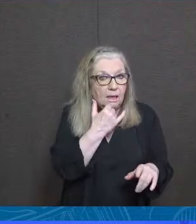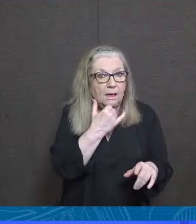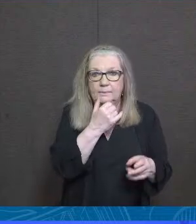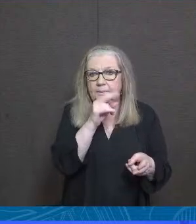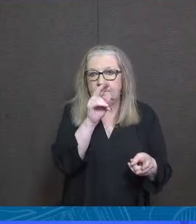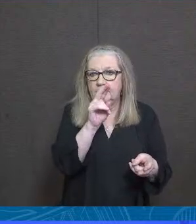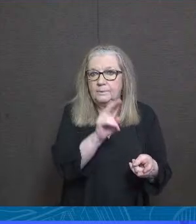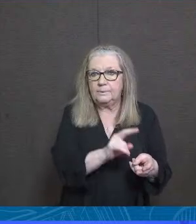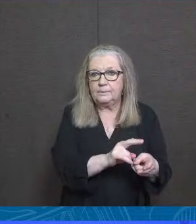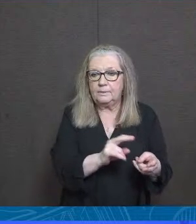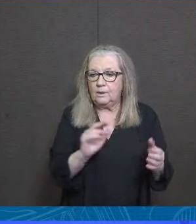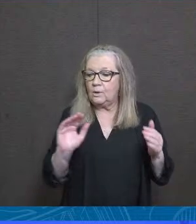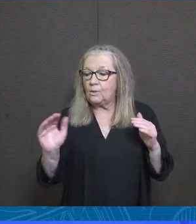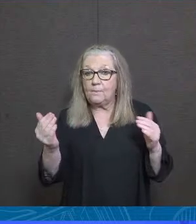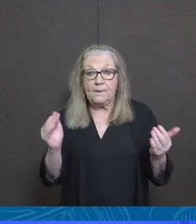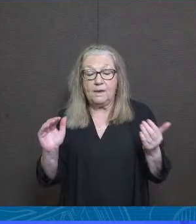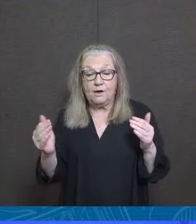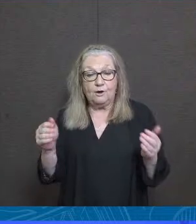NWP.